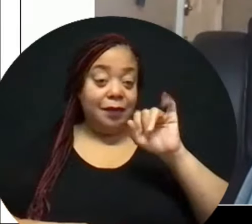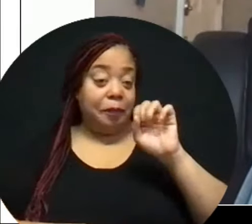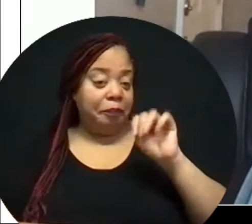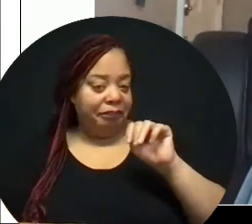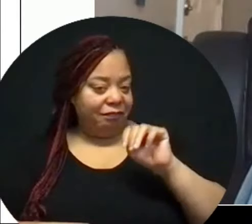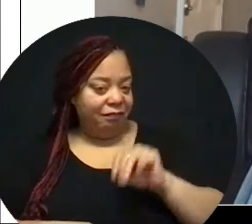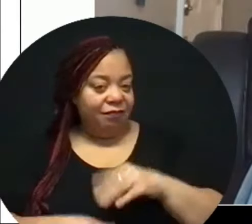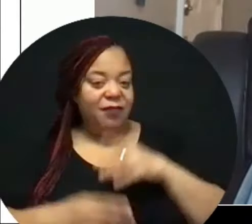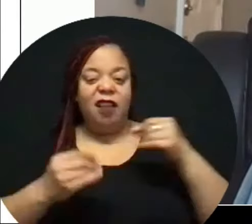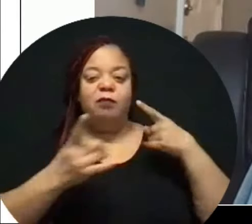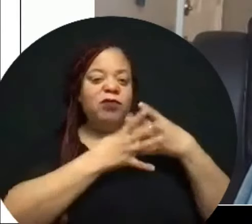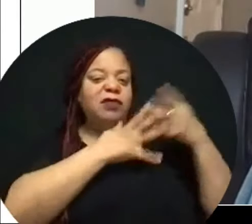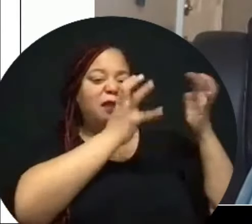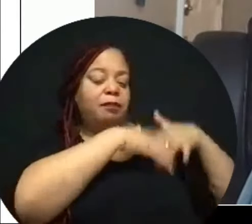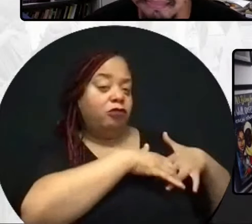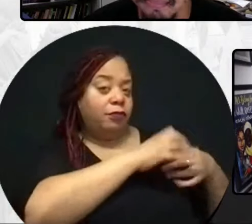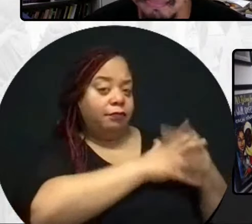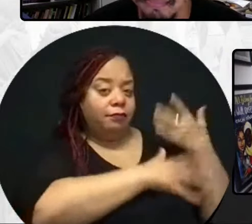That's it.